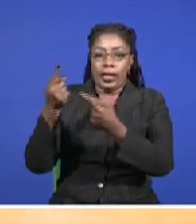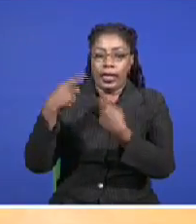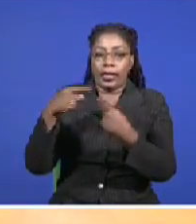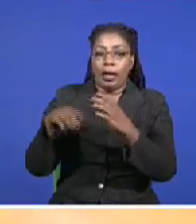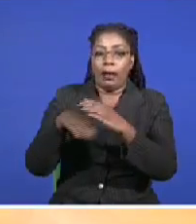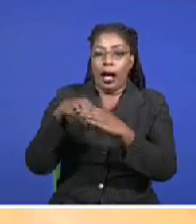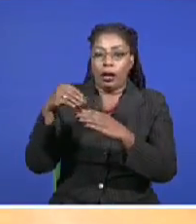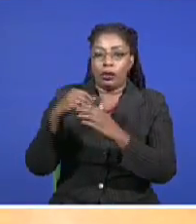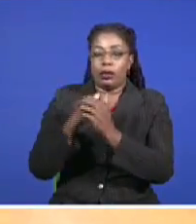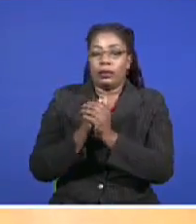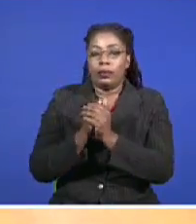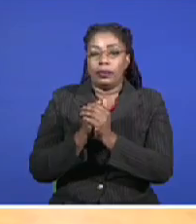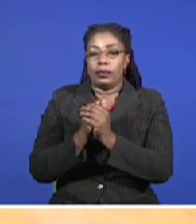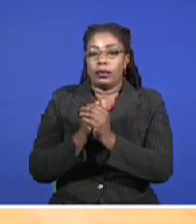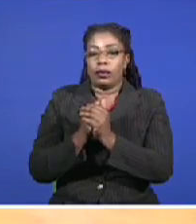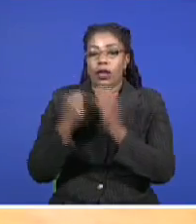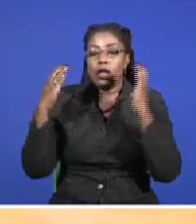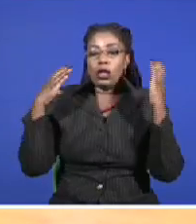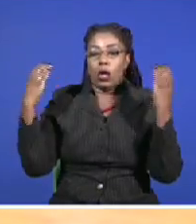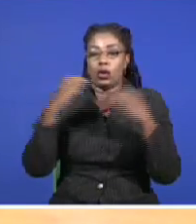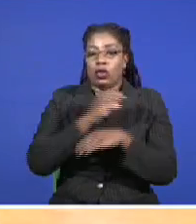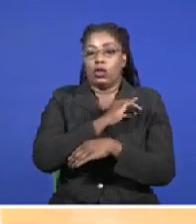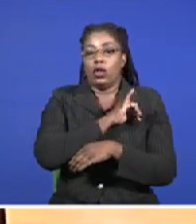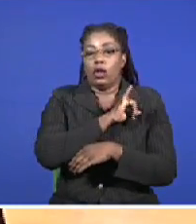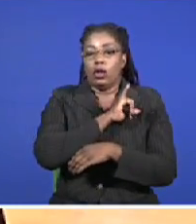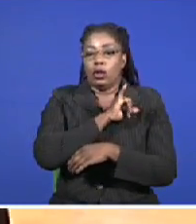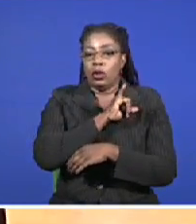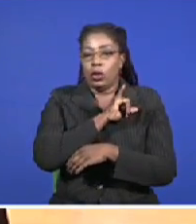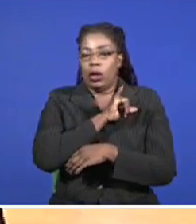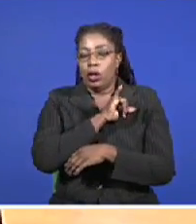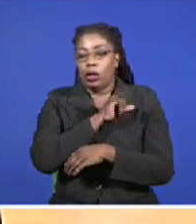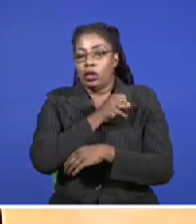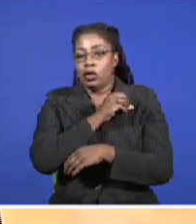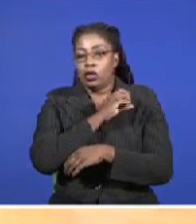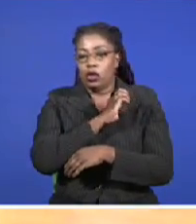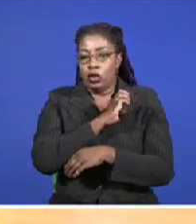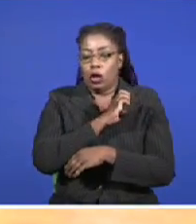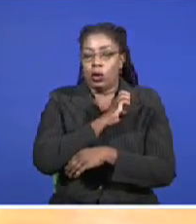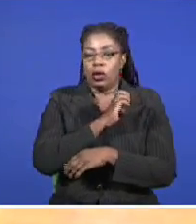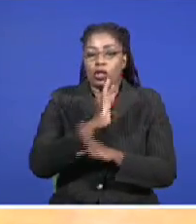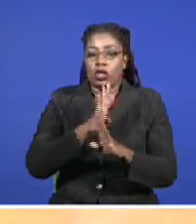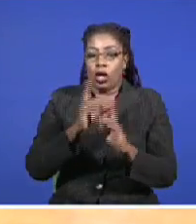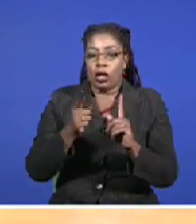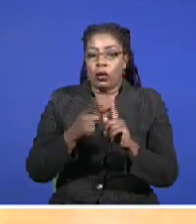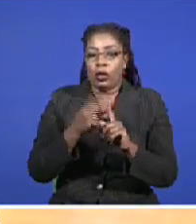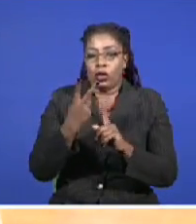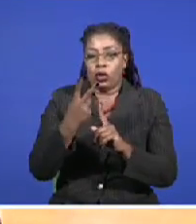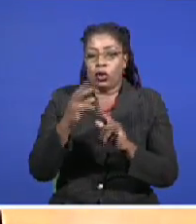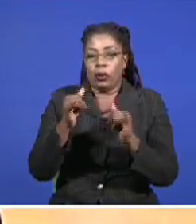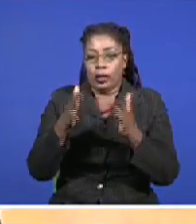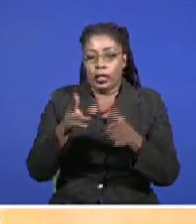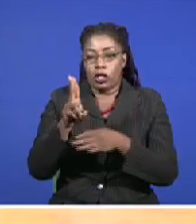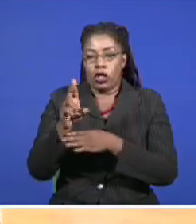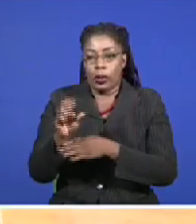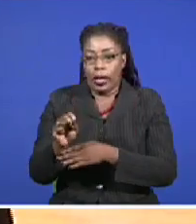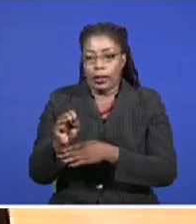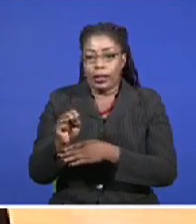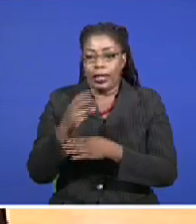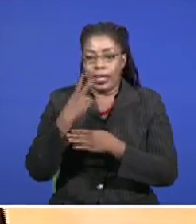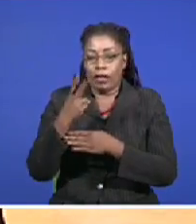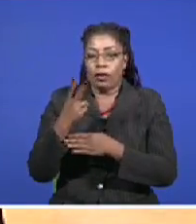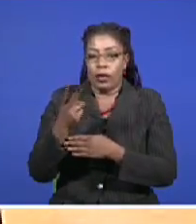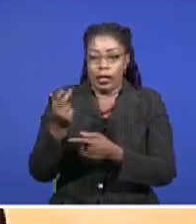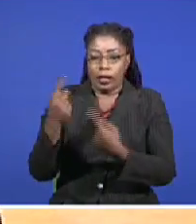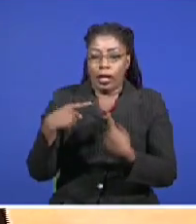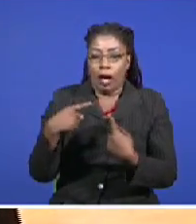out. Coach Yo, she's talking to one or two of the players in the United States and seeing if we could get them